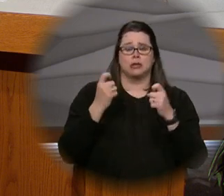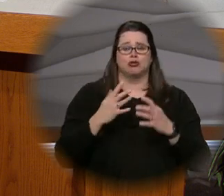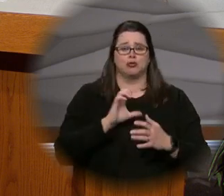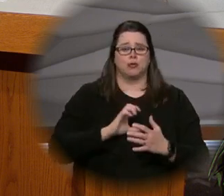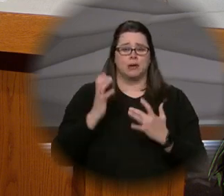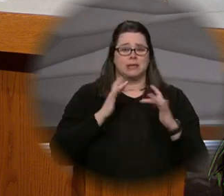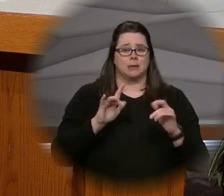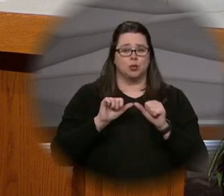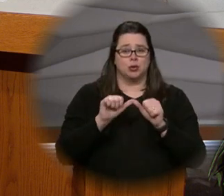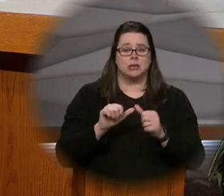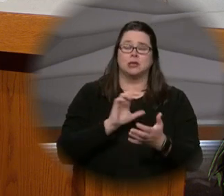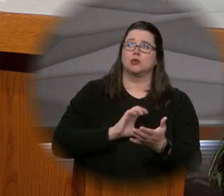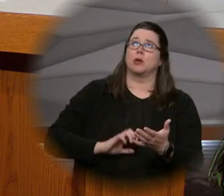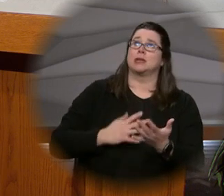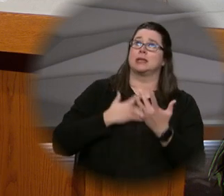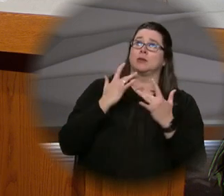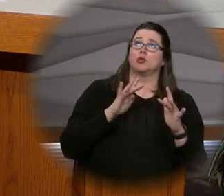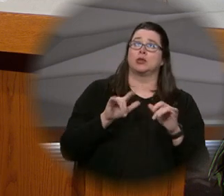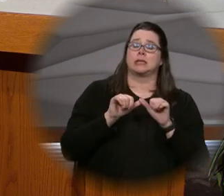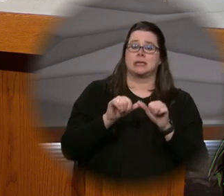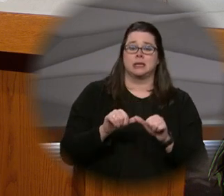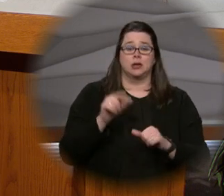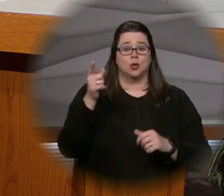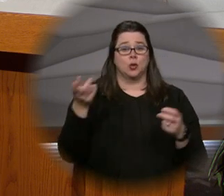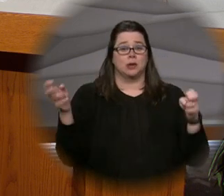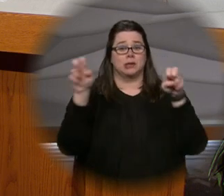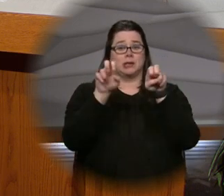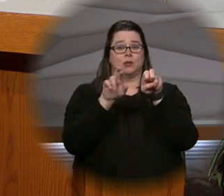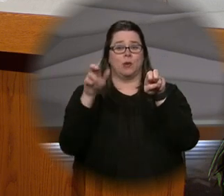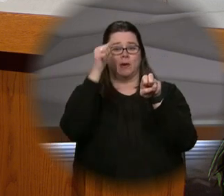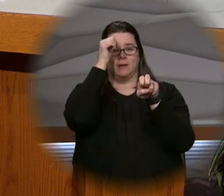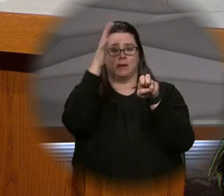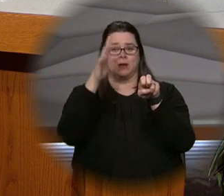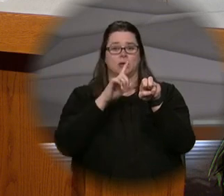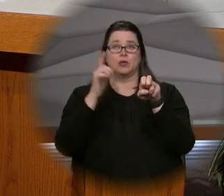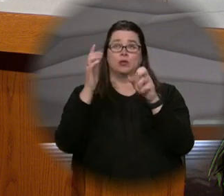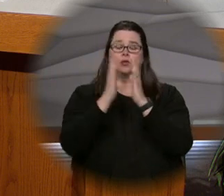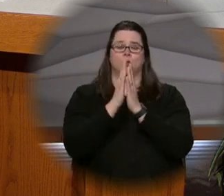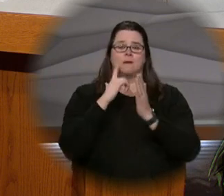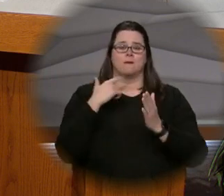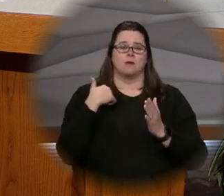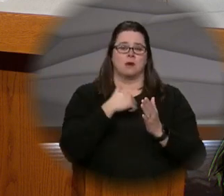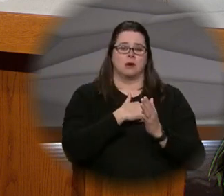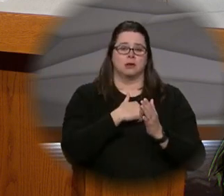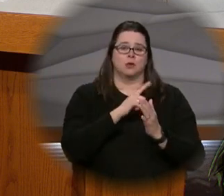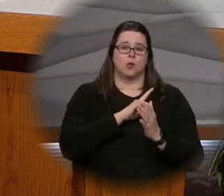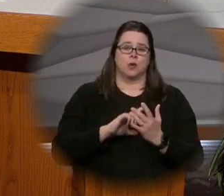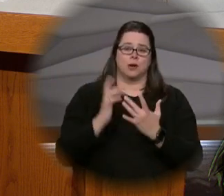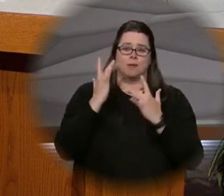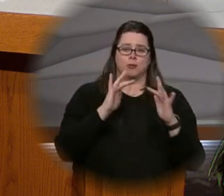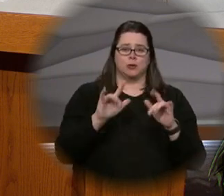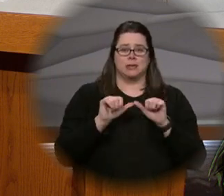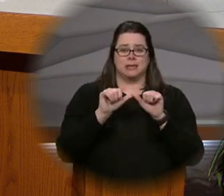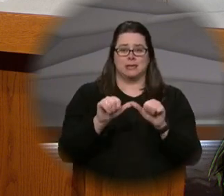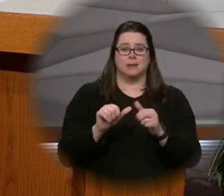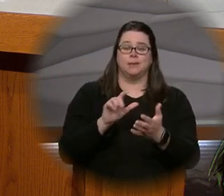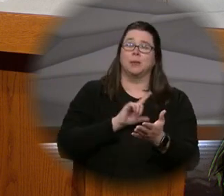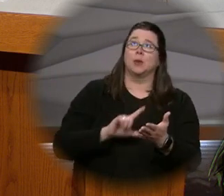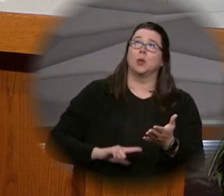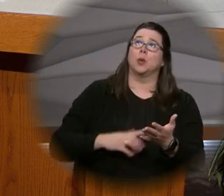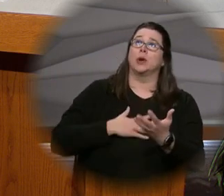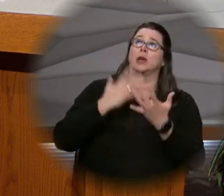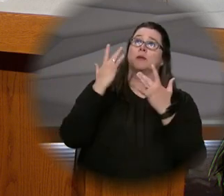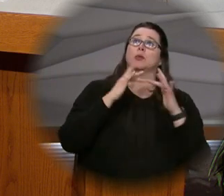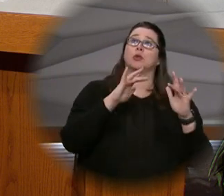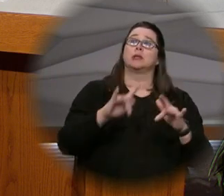have mercy. Christ, have mercy. You are seated at the right hand of the Father to intercede for us. Lord, have mercy. Lord,